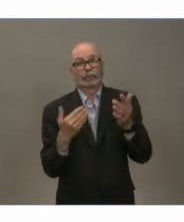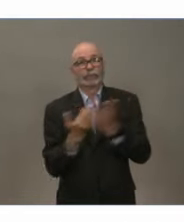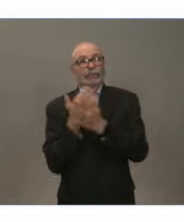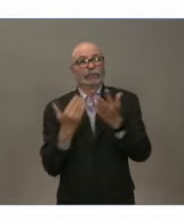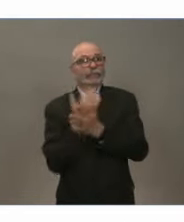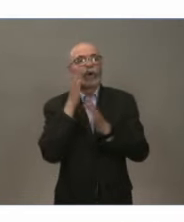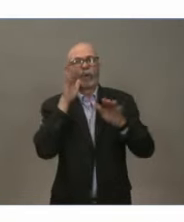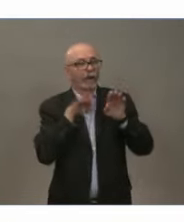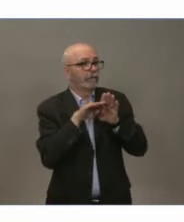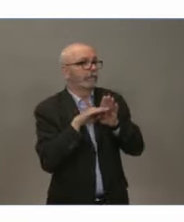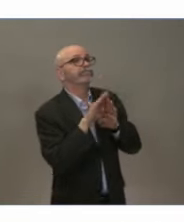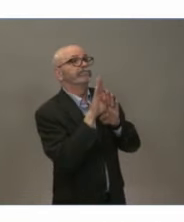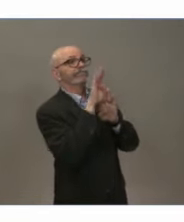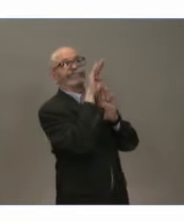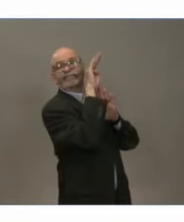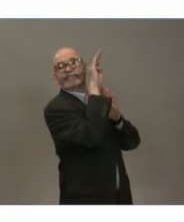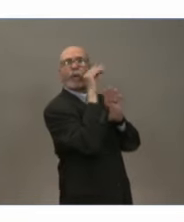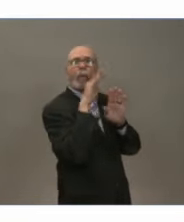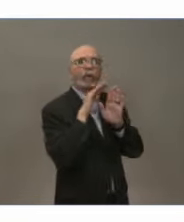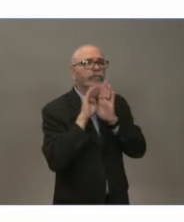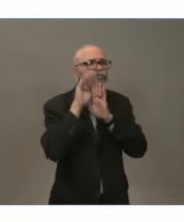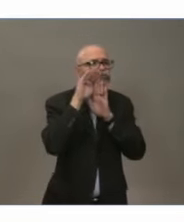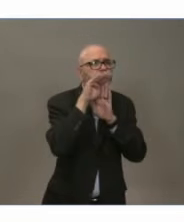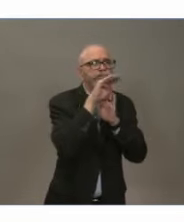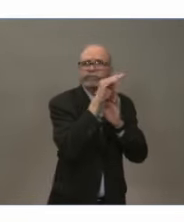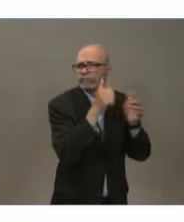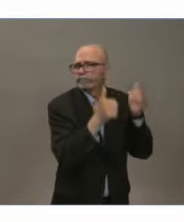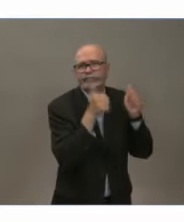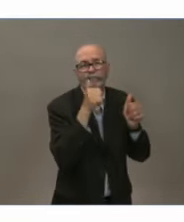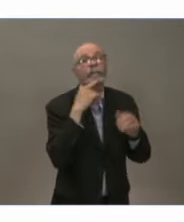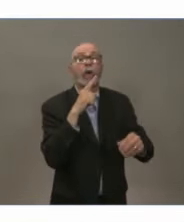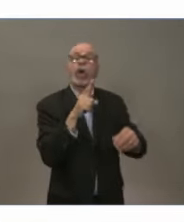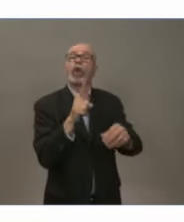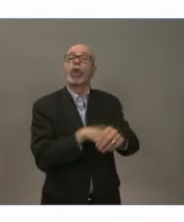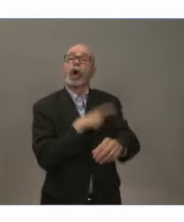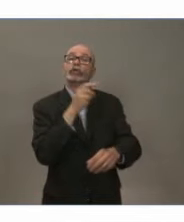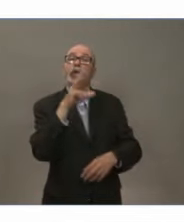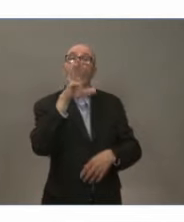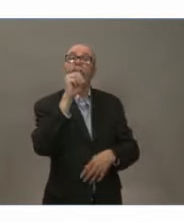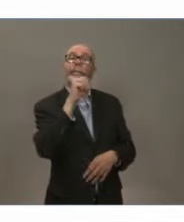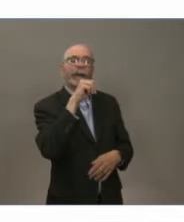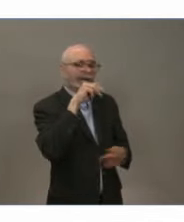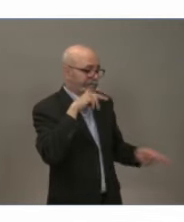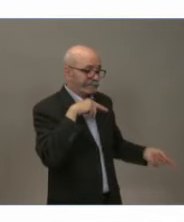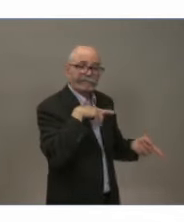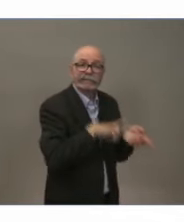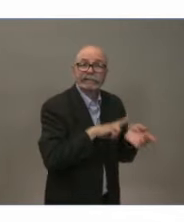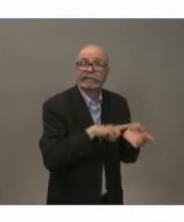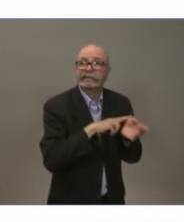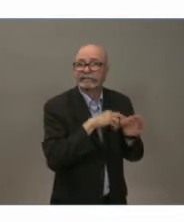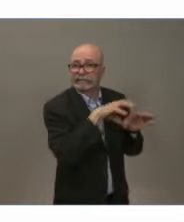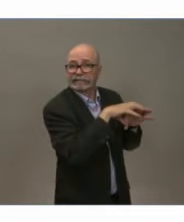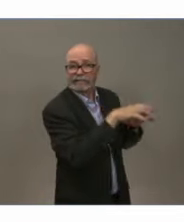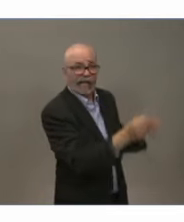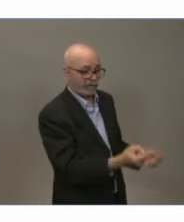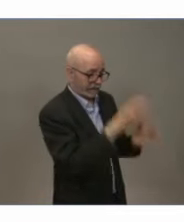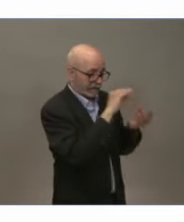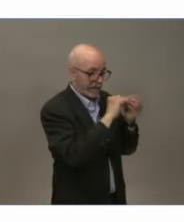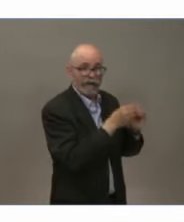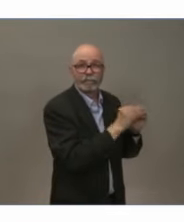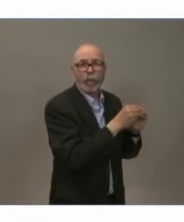long-term care homes are basically the front lines now in Nova Scotia, if you look at the numbers and you look at what's happening elsewhere in other provinces in the